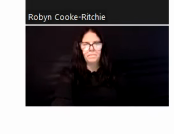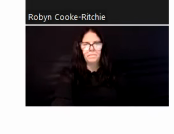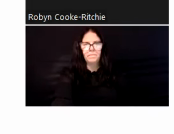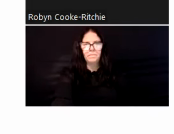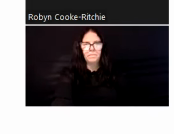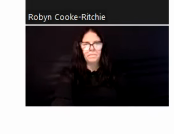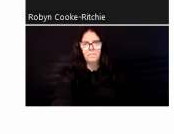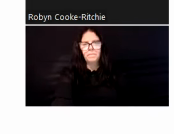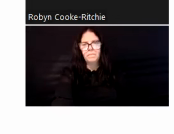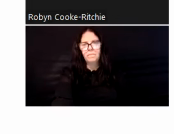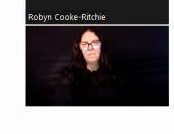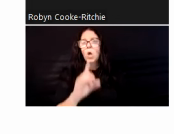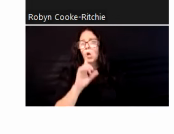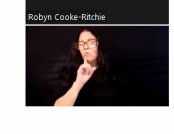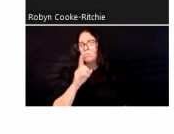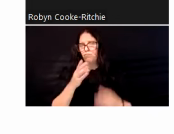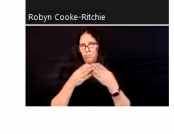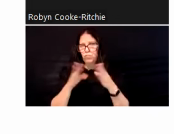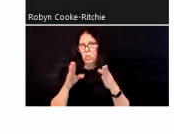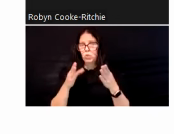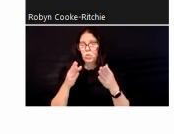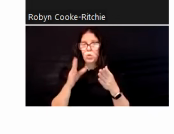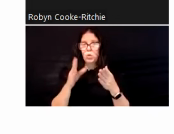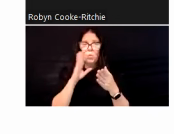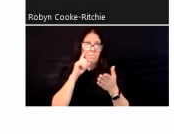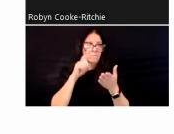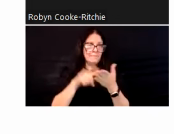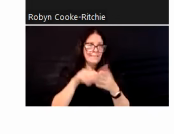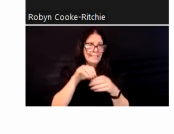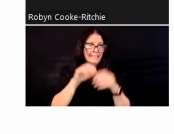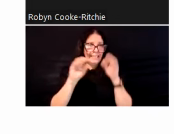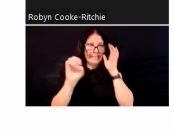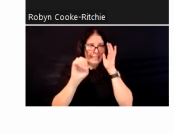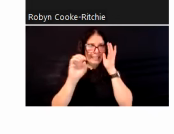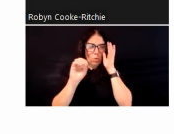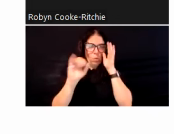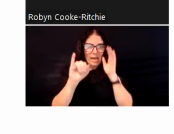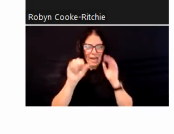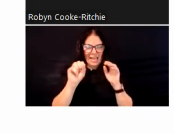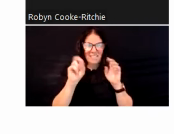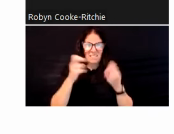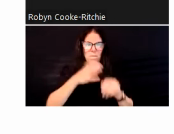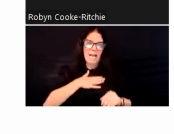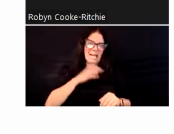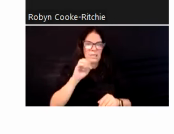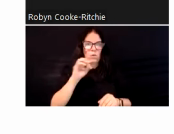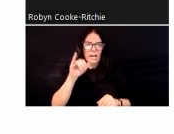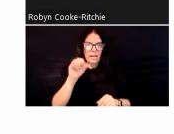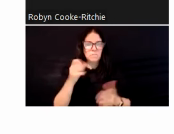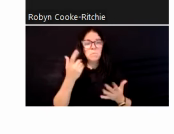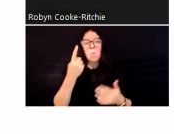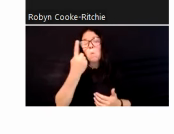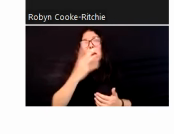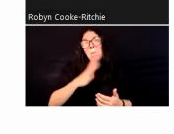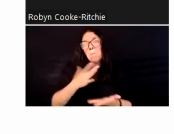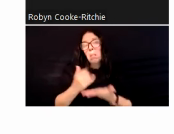So briefly, just a couple of features that you will find in My EOIS. The first one is that might be of use as desk